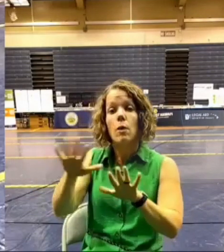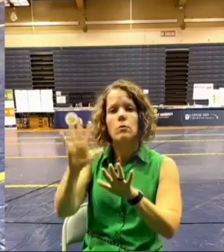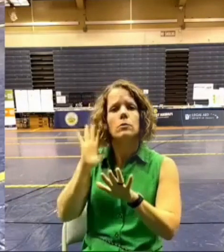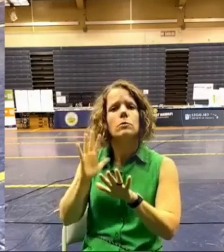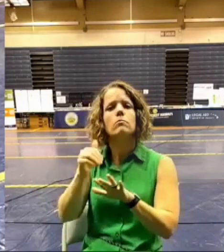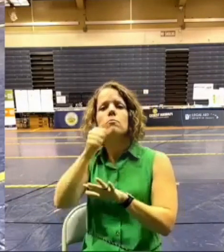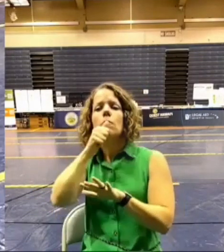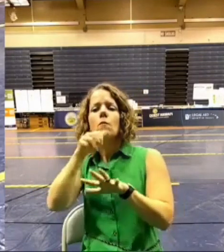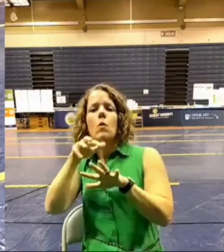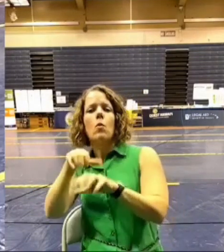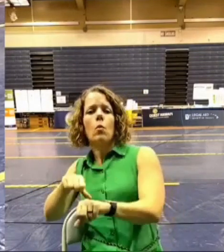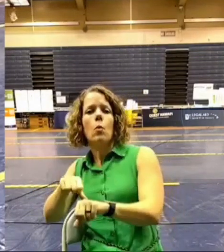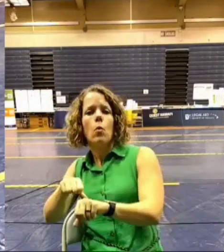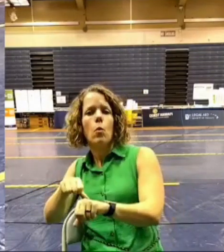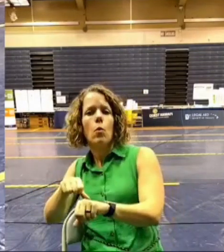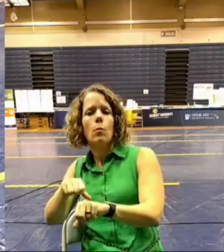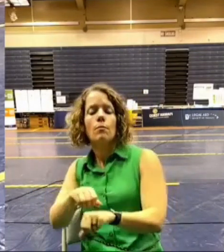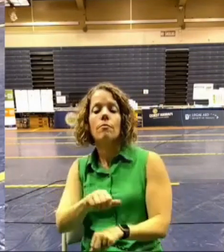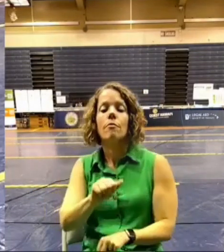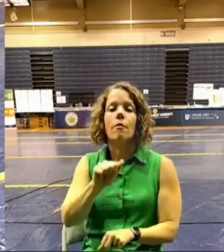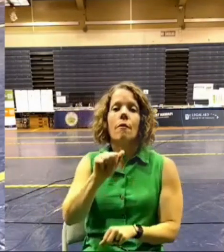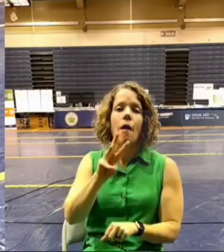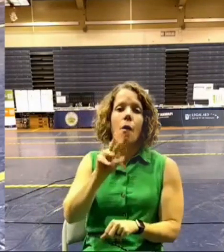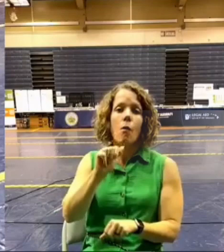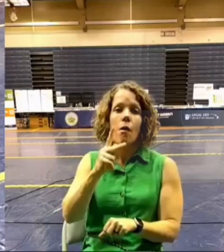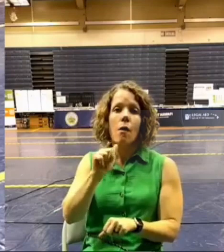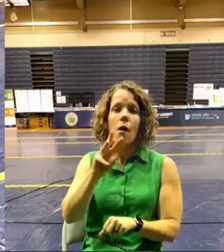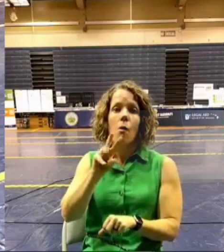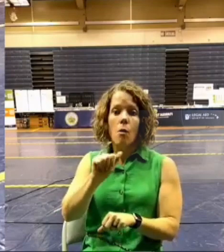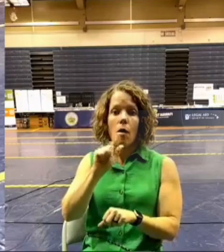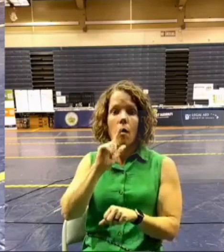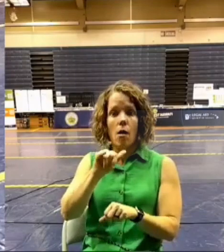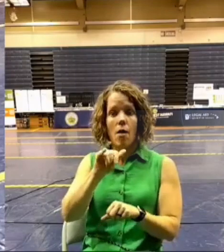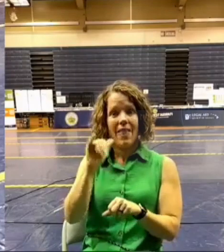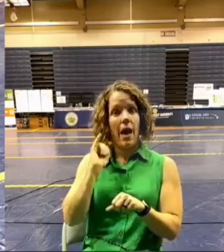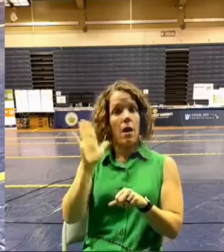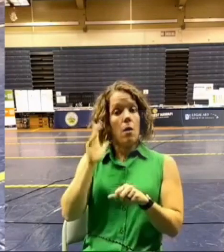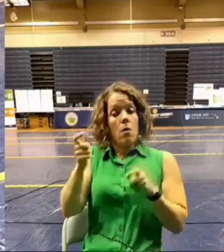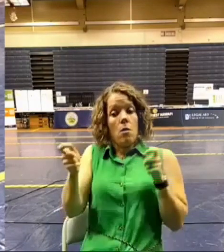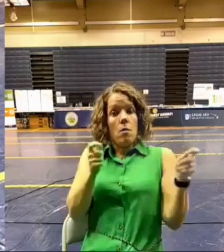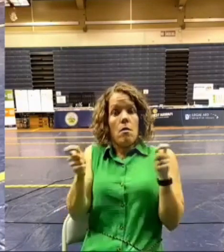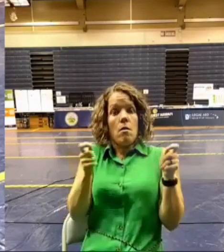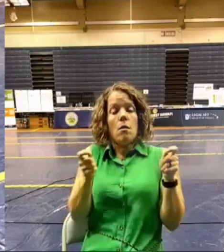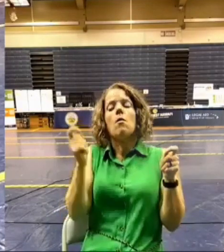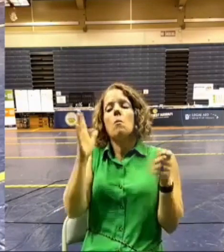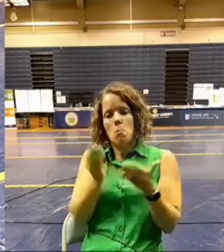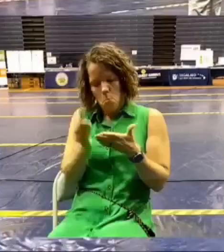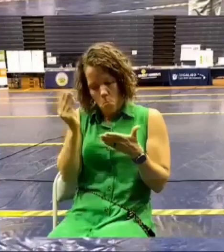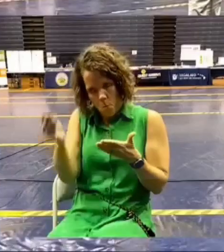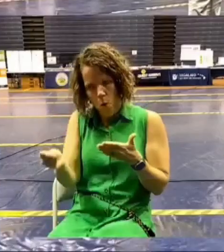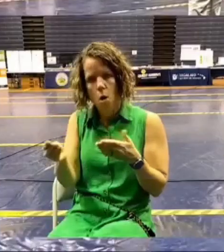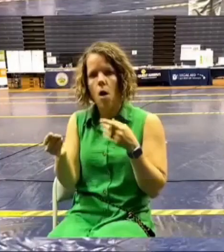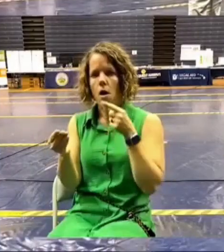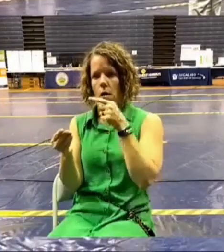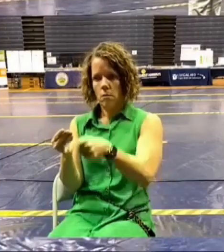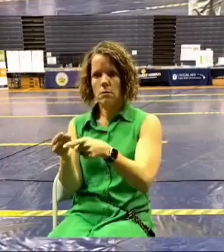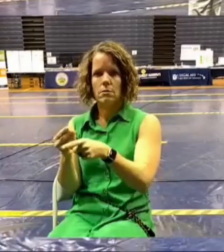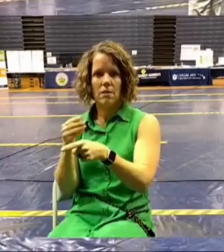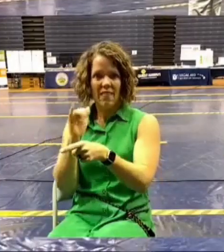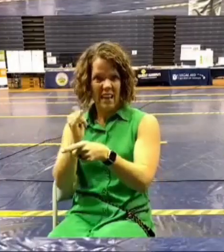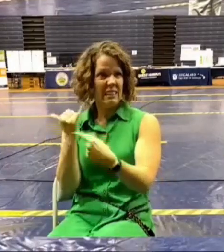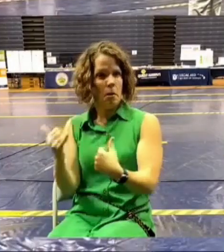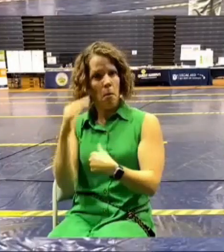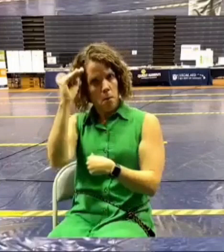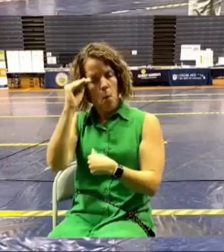owned. The county purchased it during the Awakawa administration for open space. So that's what the current,